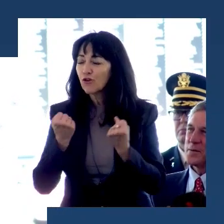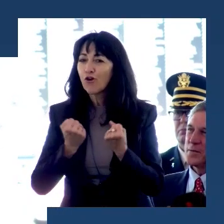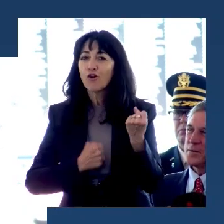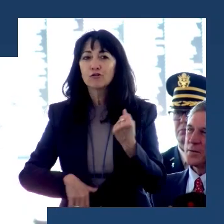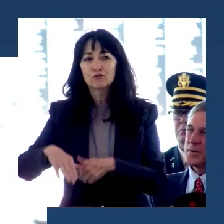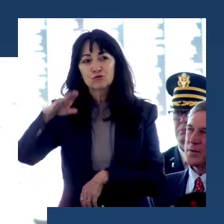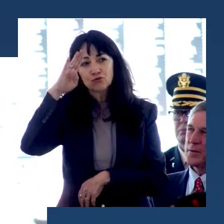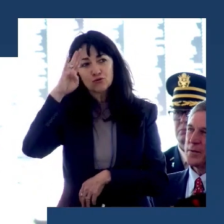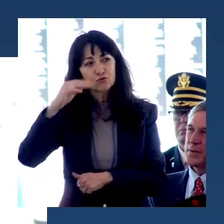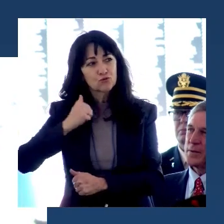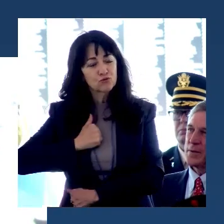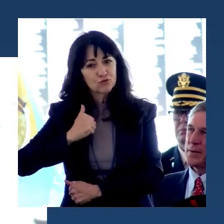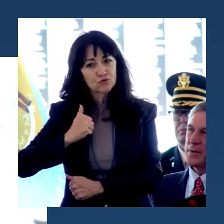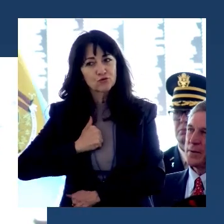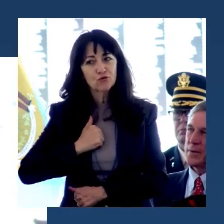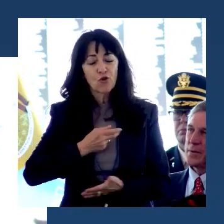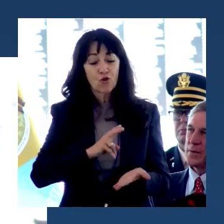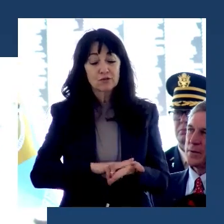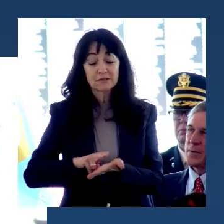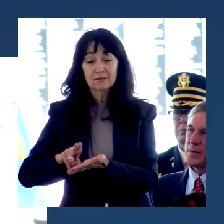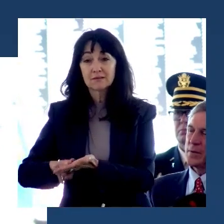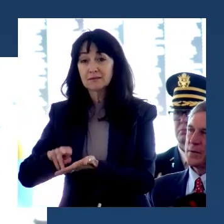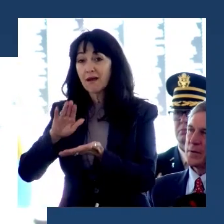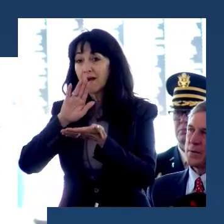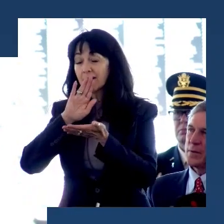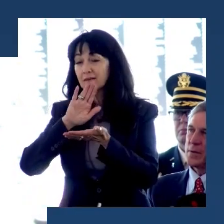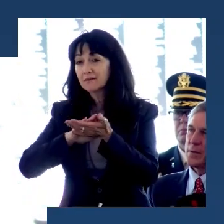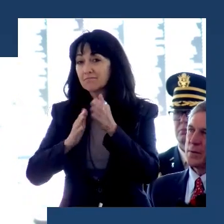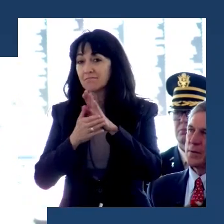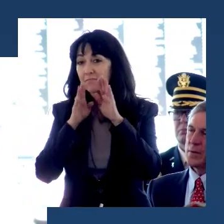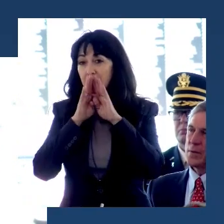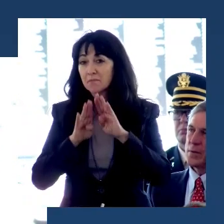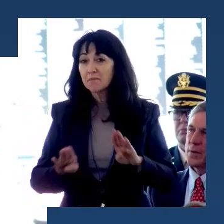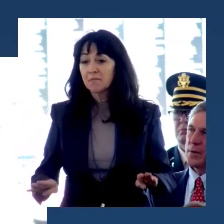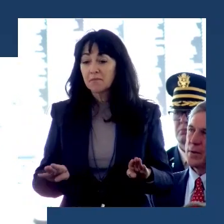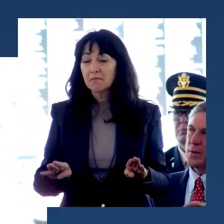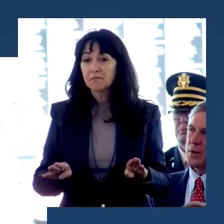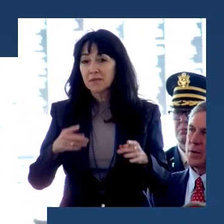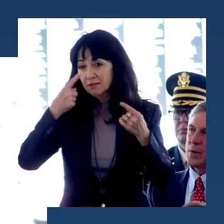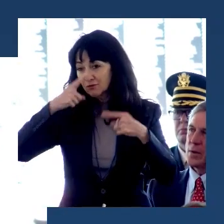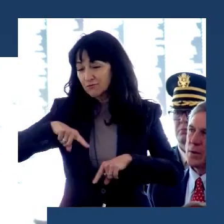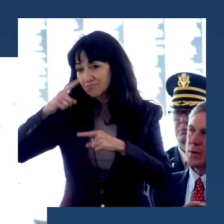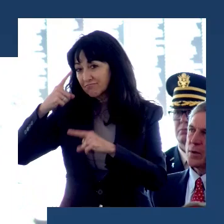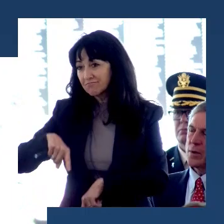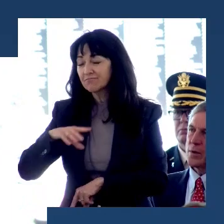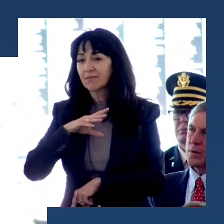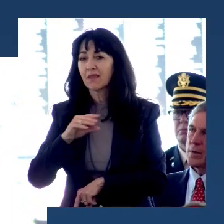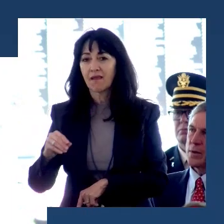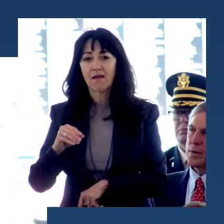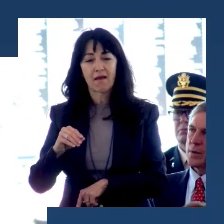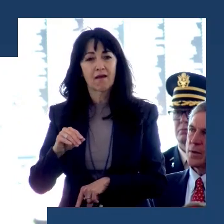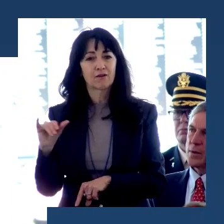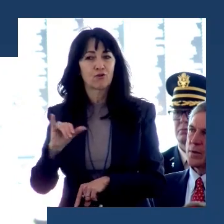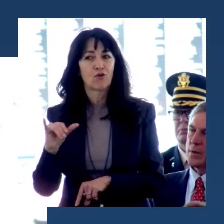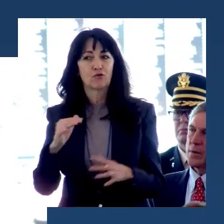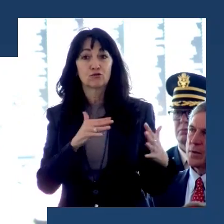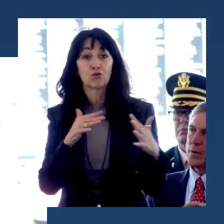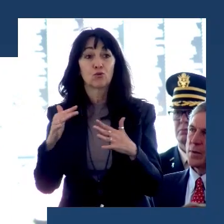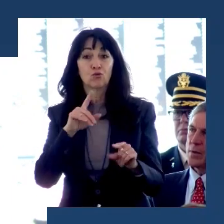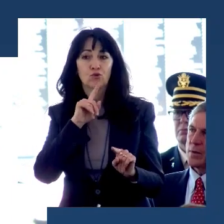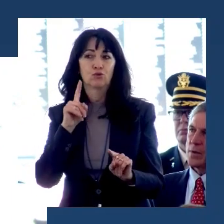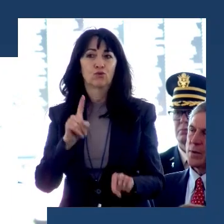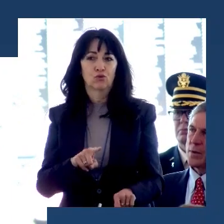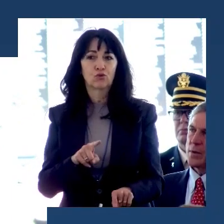signing treaties, and signing war orders. General Colin Powell, the consummate veteran, lived a life